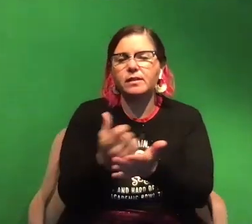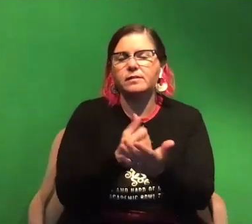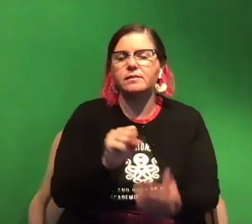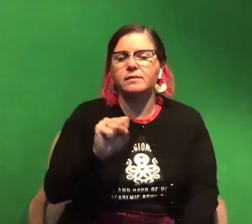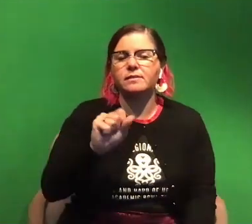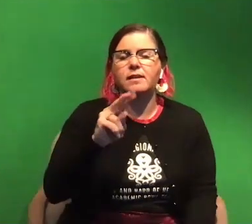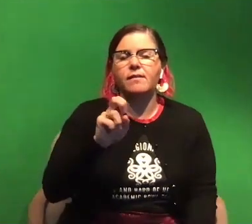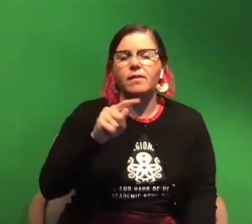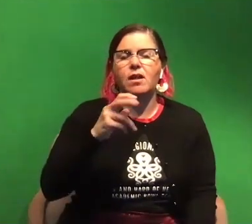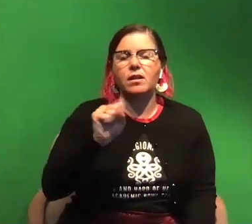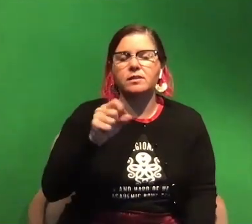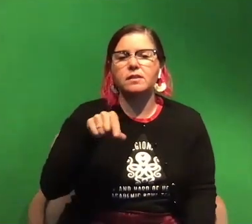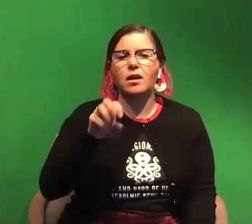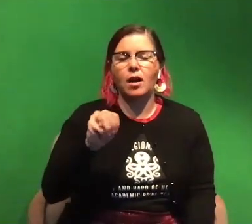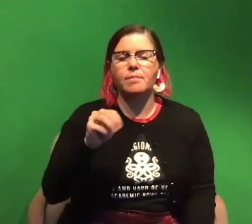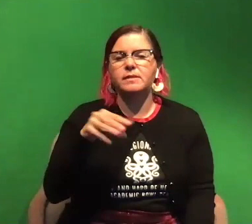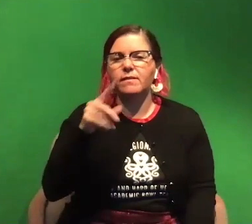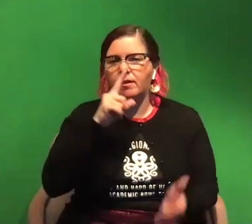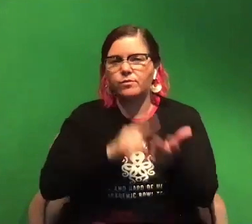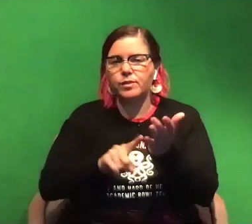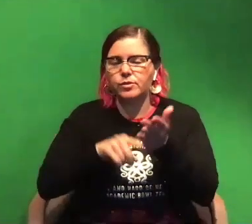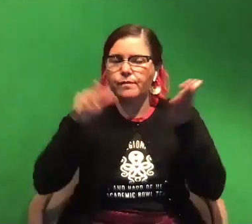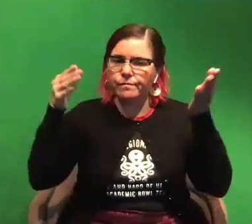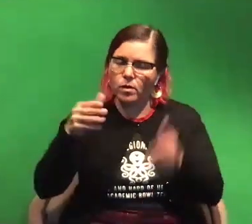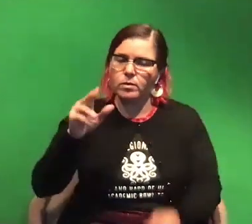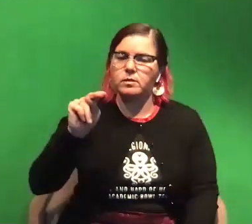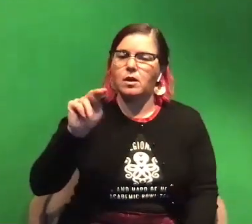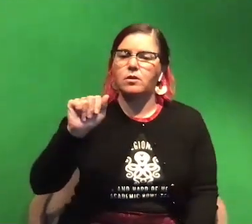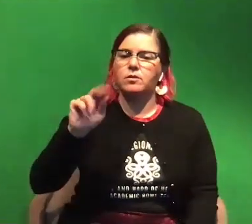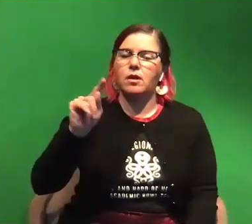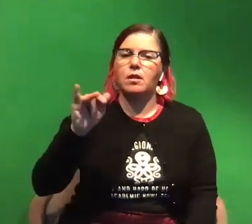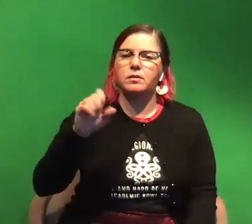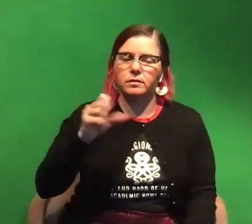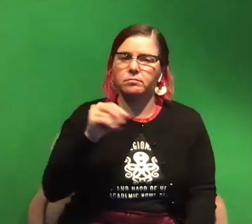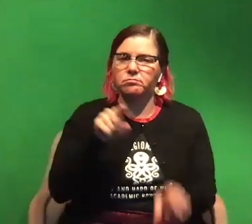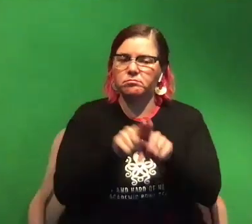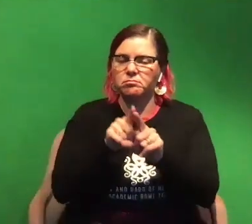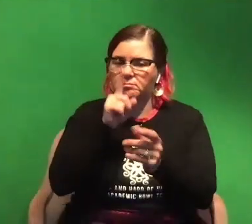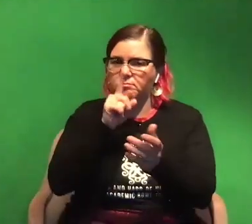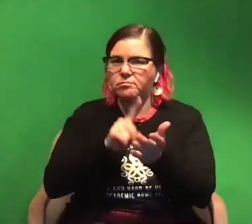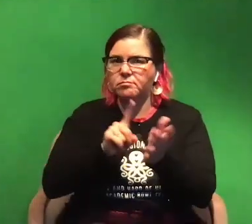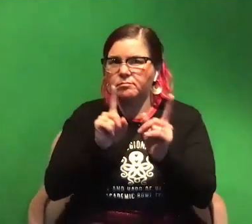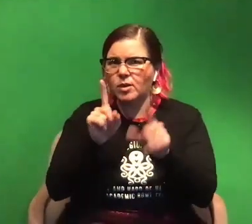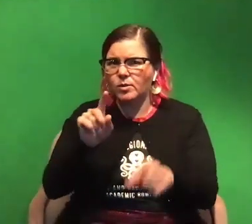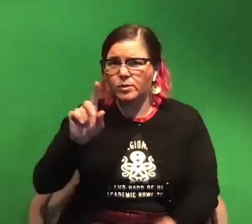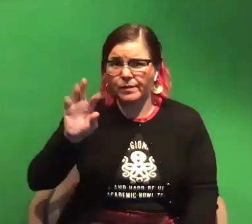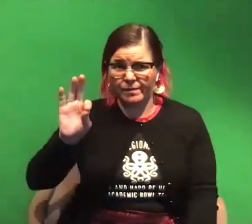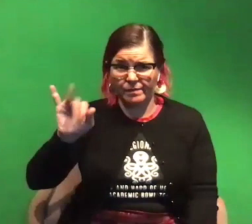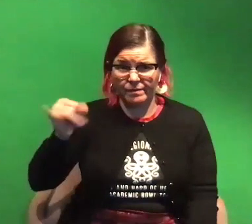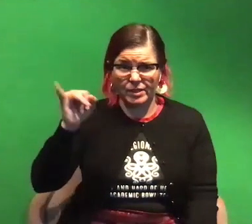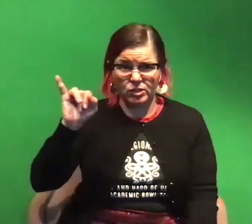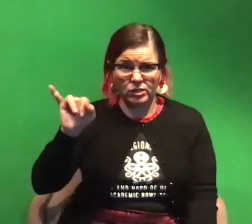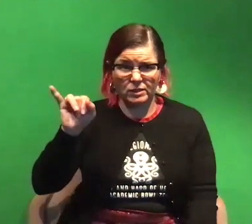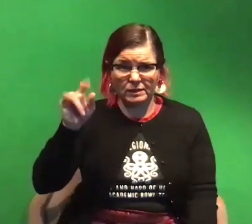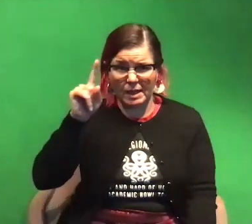He's a cephalopod researcher who focuses on Nautilus and also goes to Fiji, I believe,